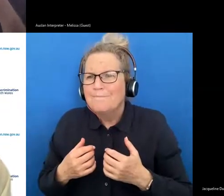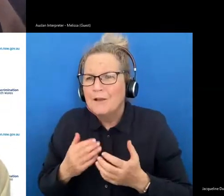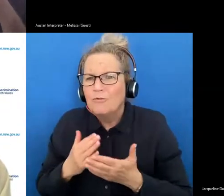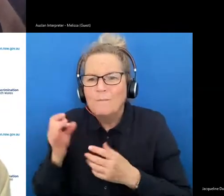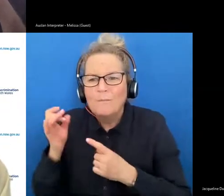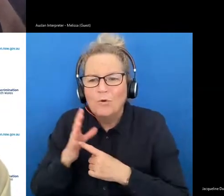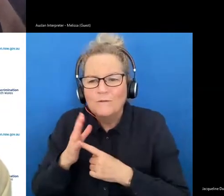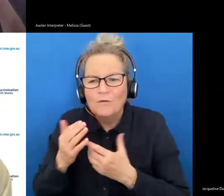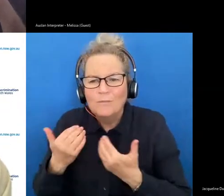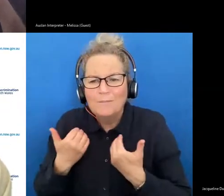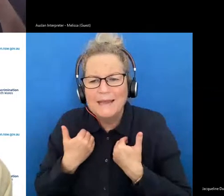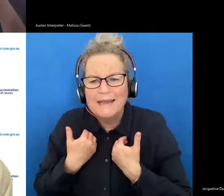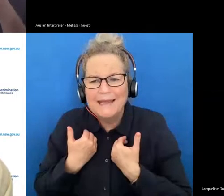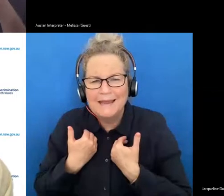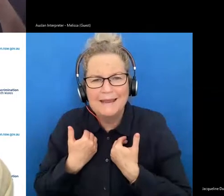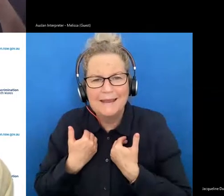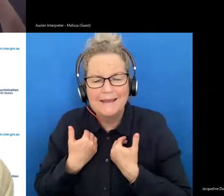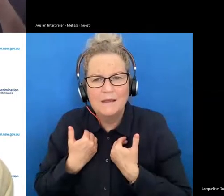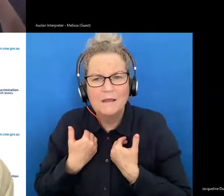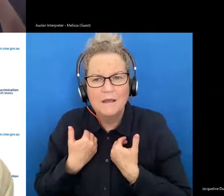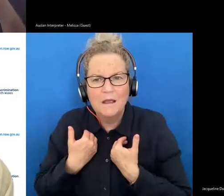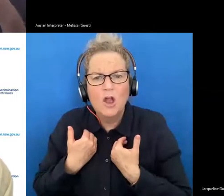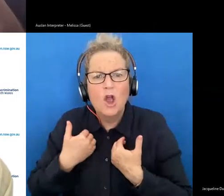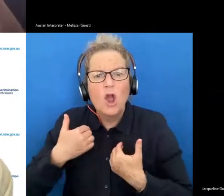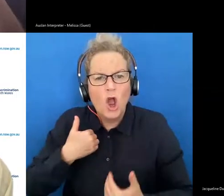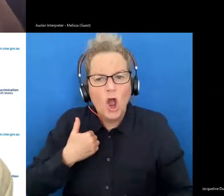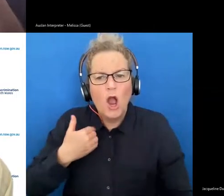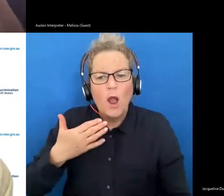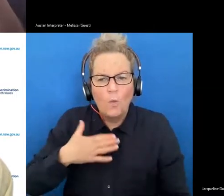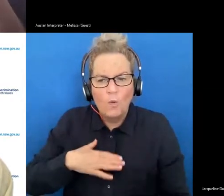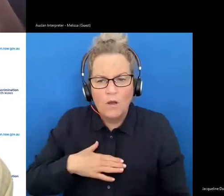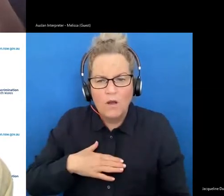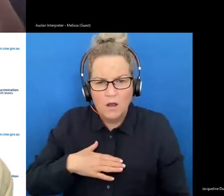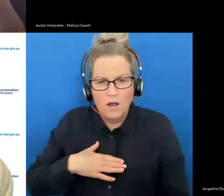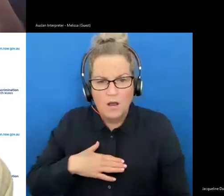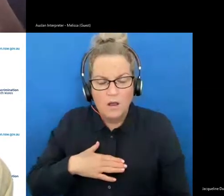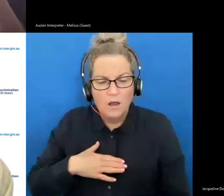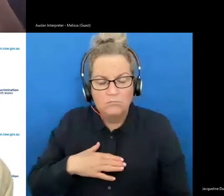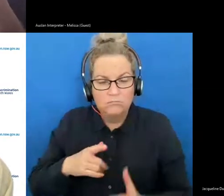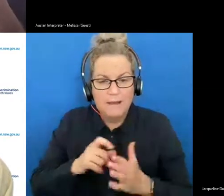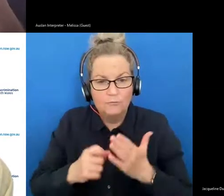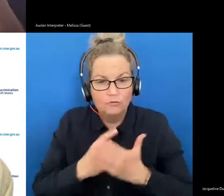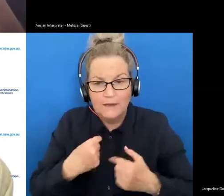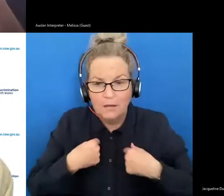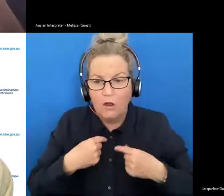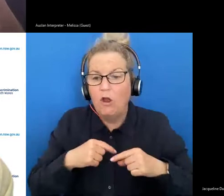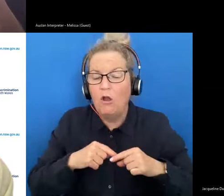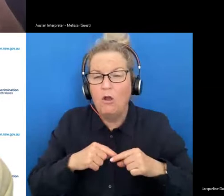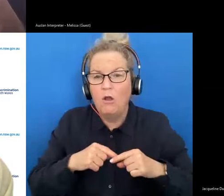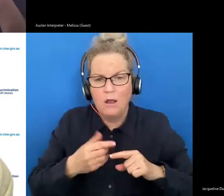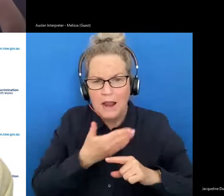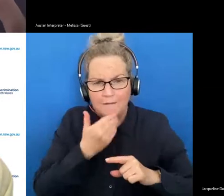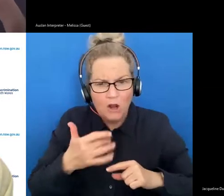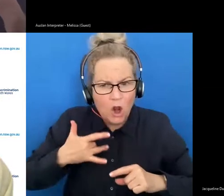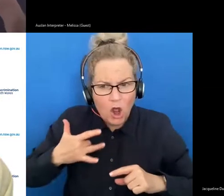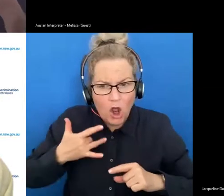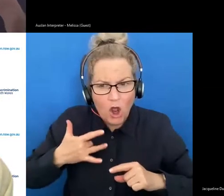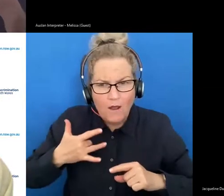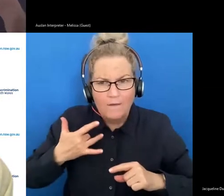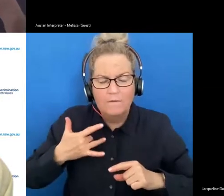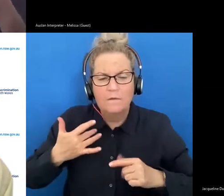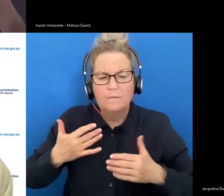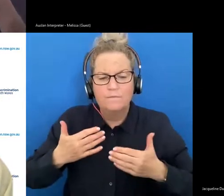important for me because I wanted to get back to my normal life. You know, I had a lovely life, and hospital